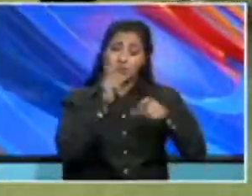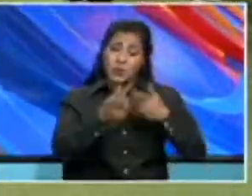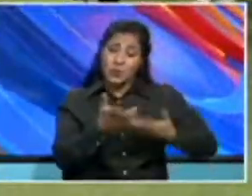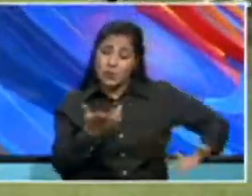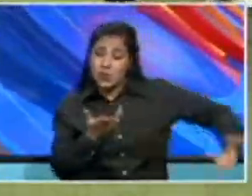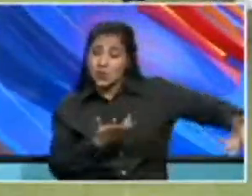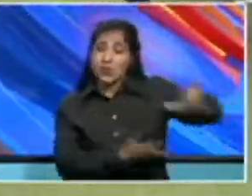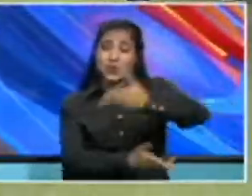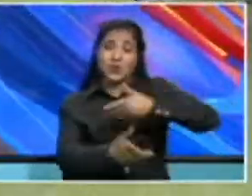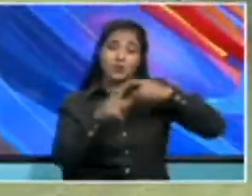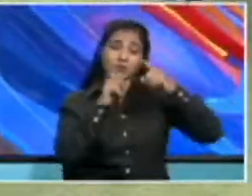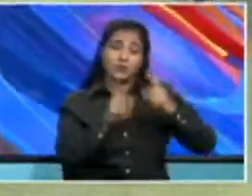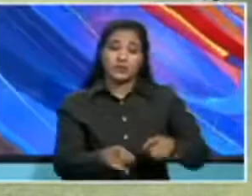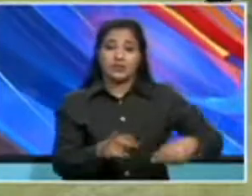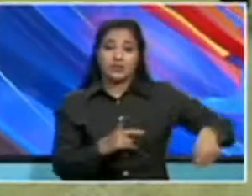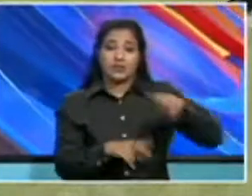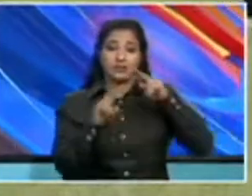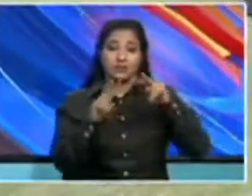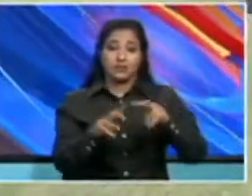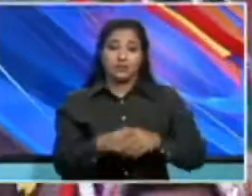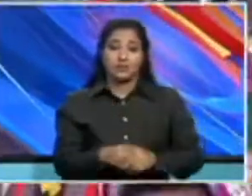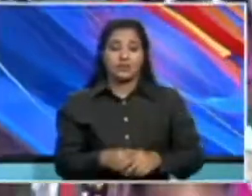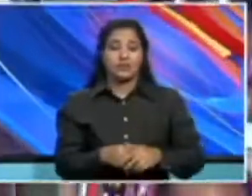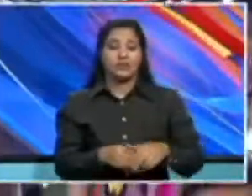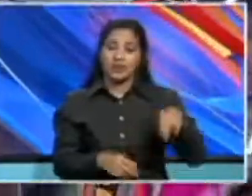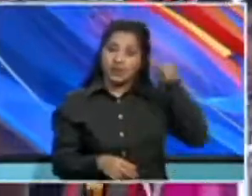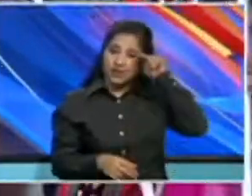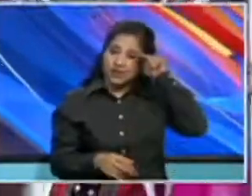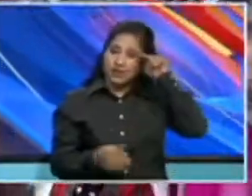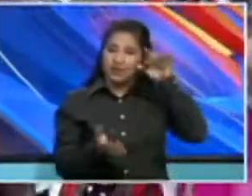there. That's Nagaland. The Nagaland